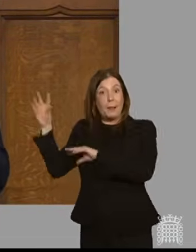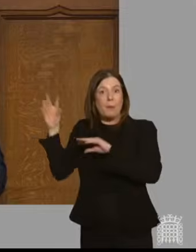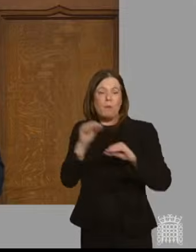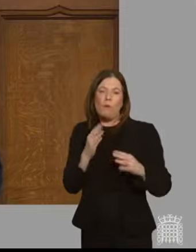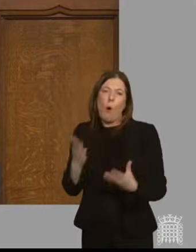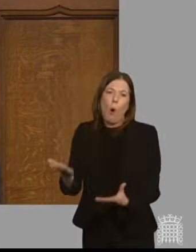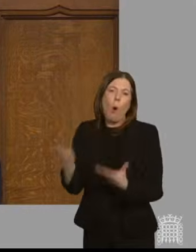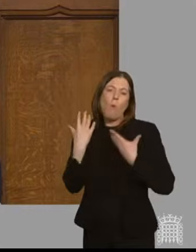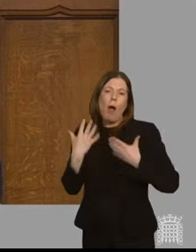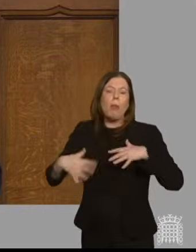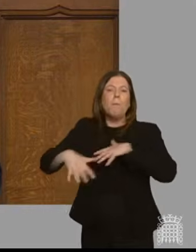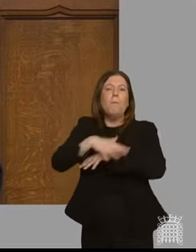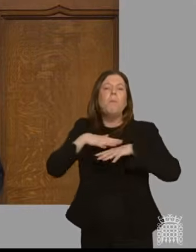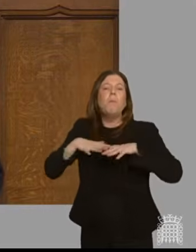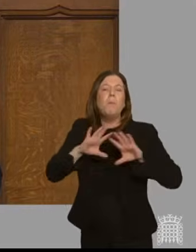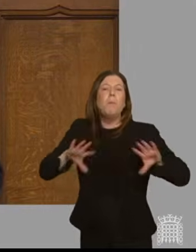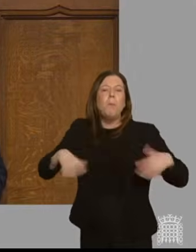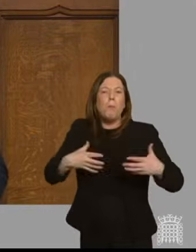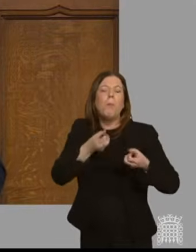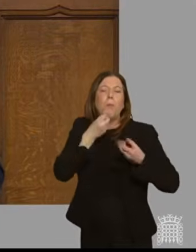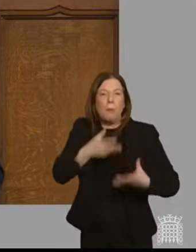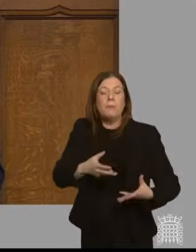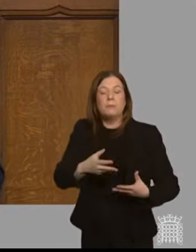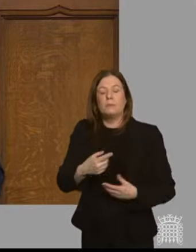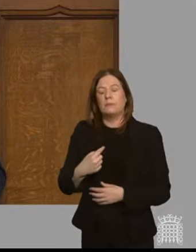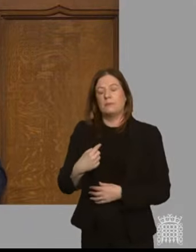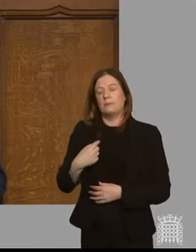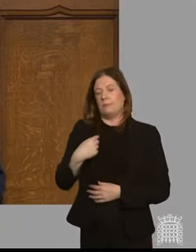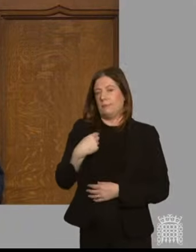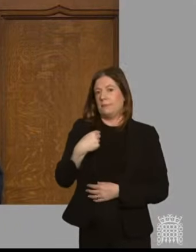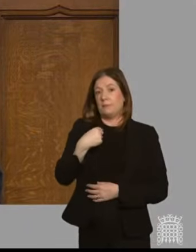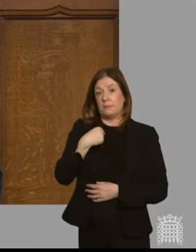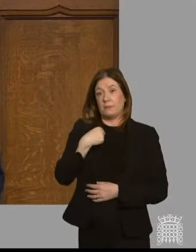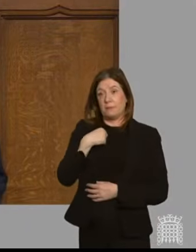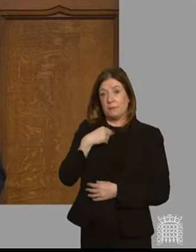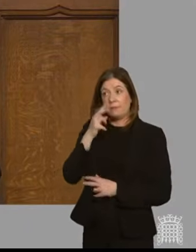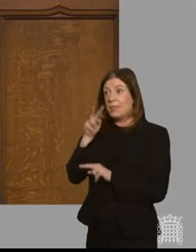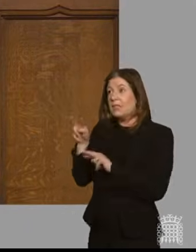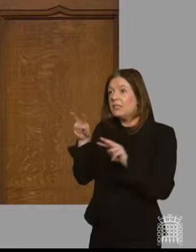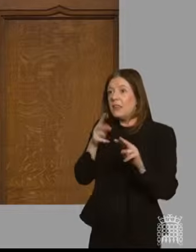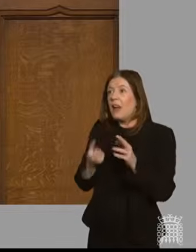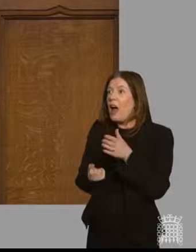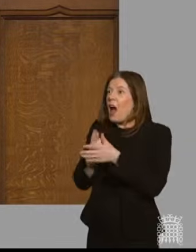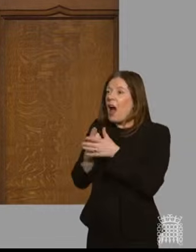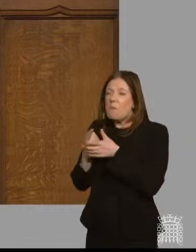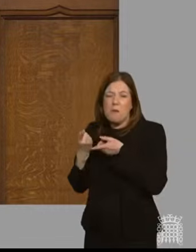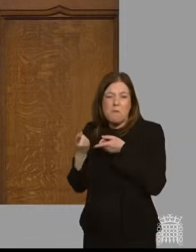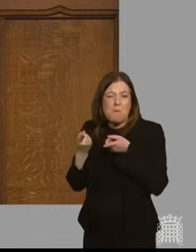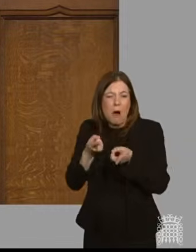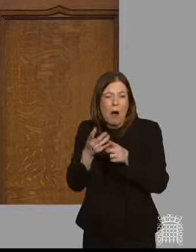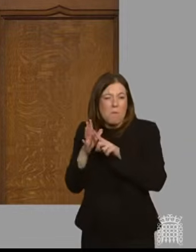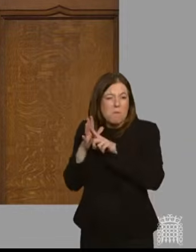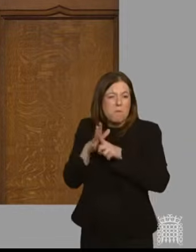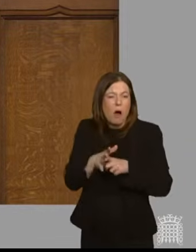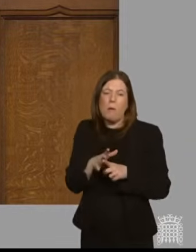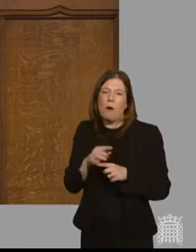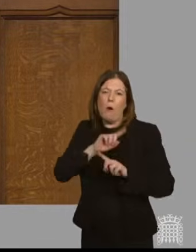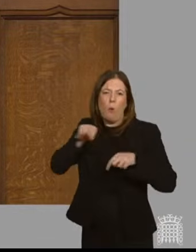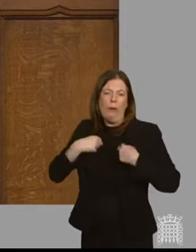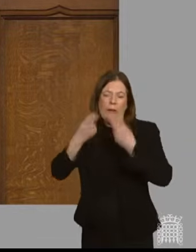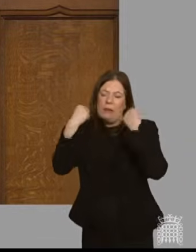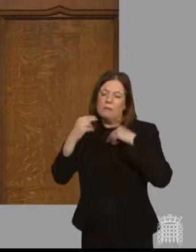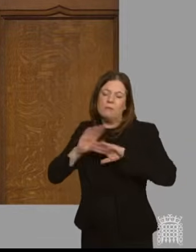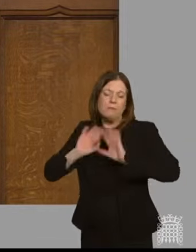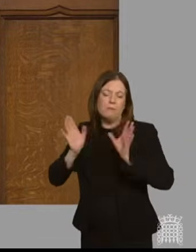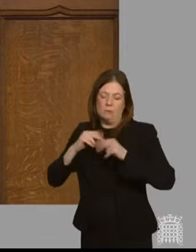must never bow to tyranny. So could the Prime Minister please assure the House that our support to Ukraine